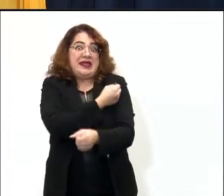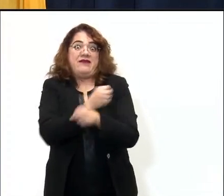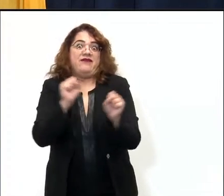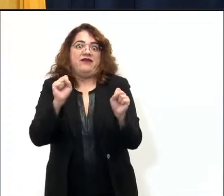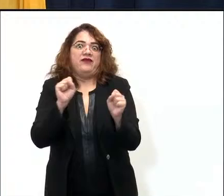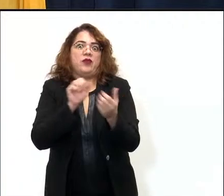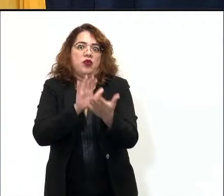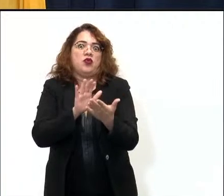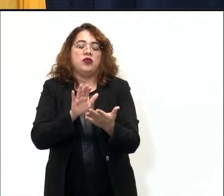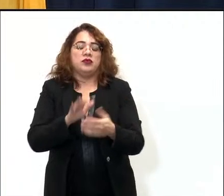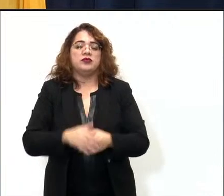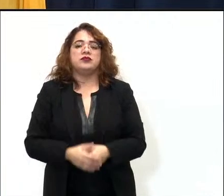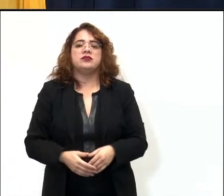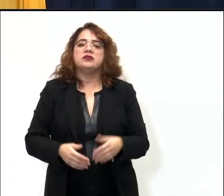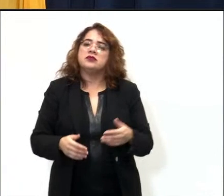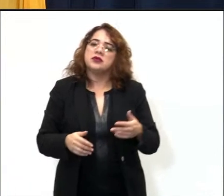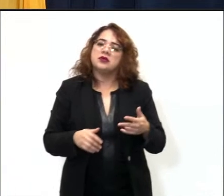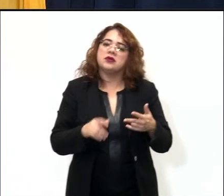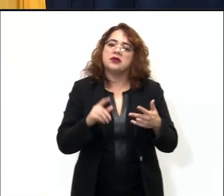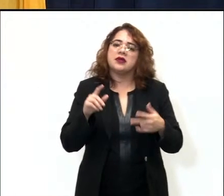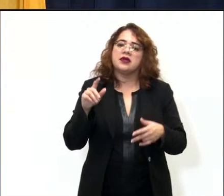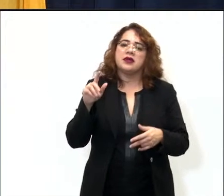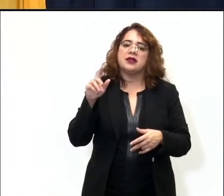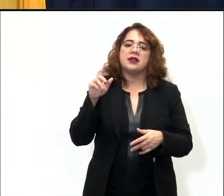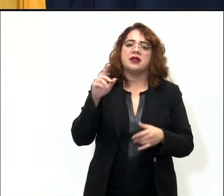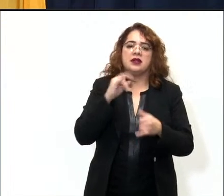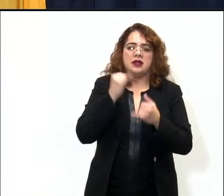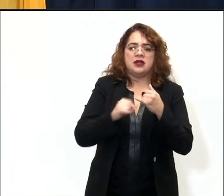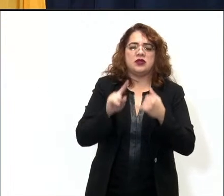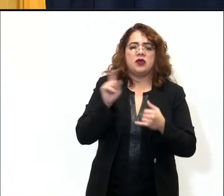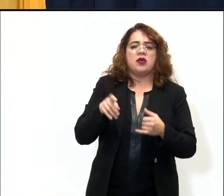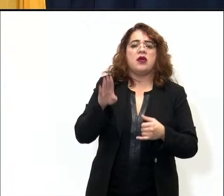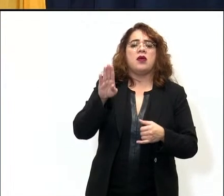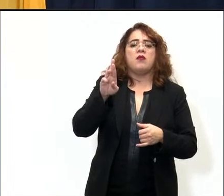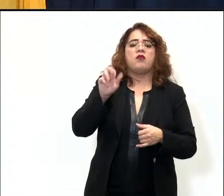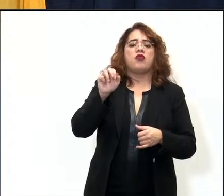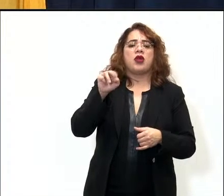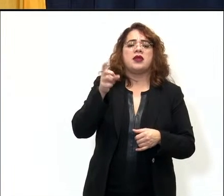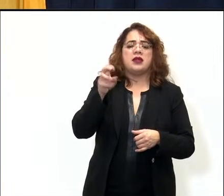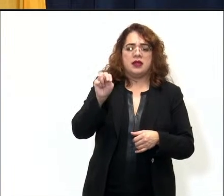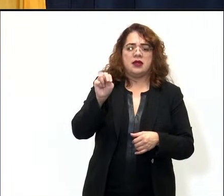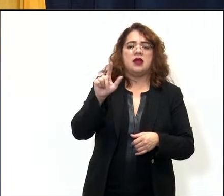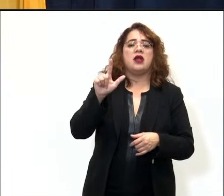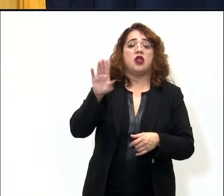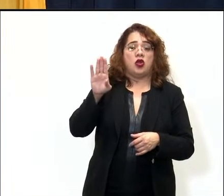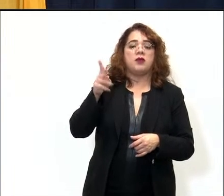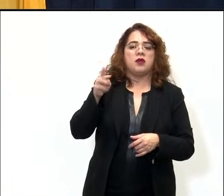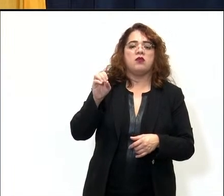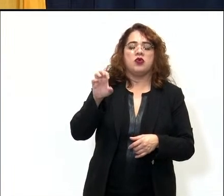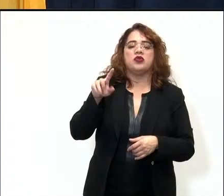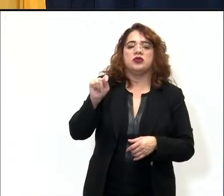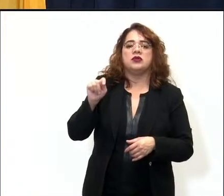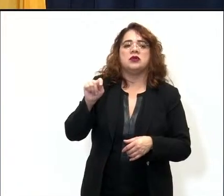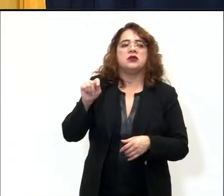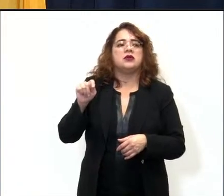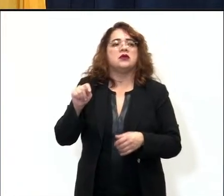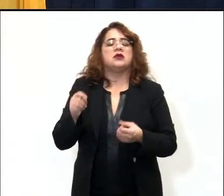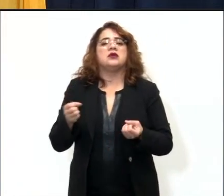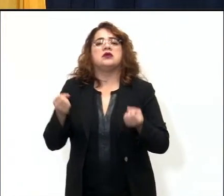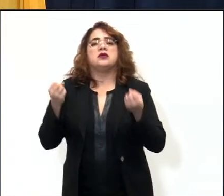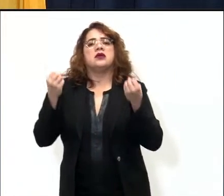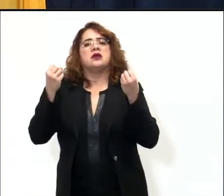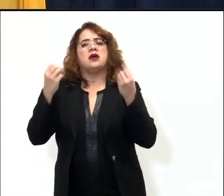Comes from Brandon at the Long Beach Post. Kelly, LA County hospitals, including those in Long Beach, are operating